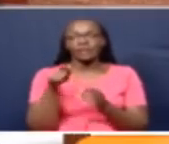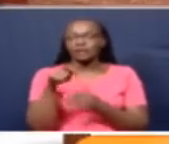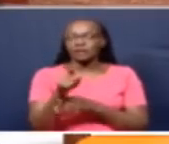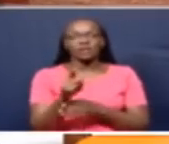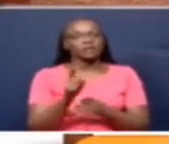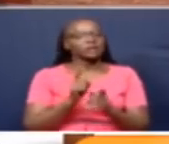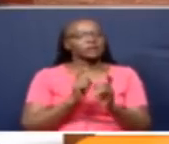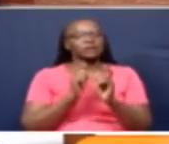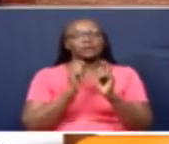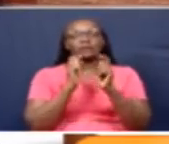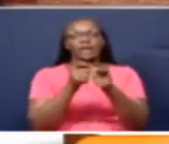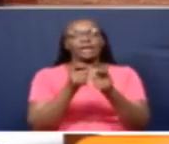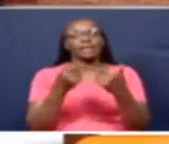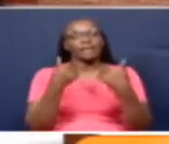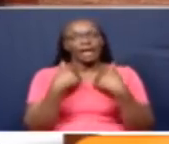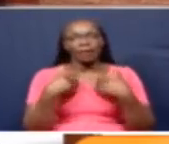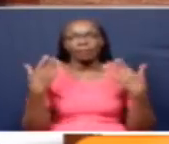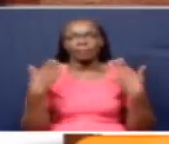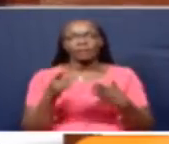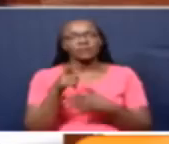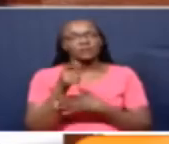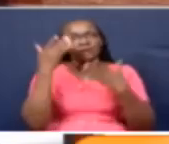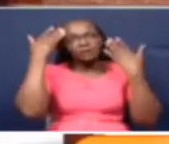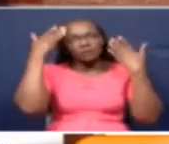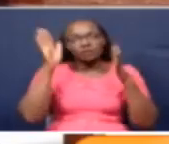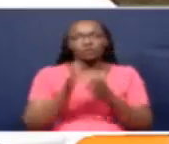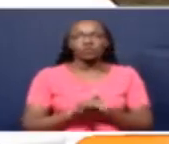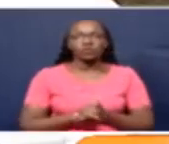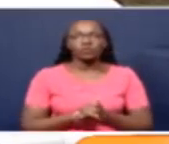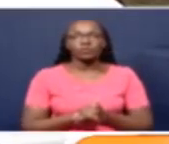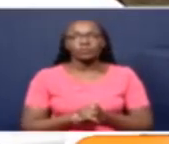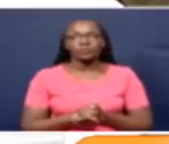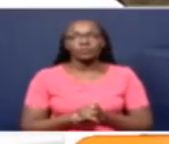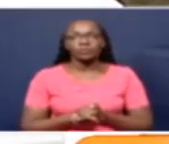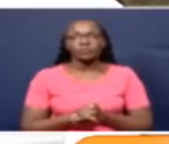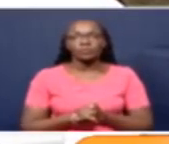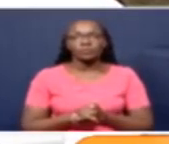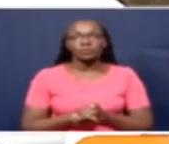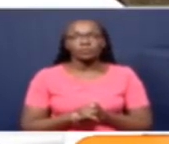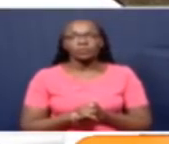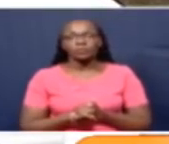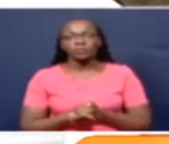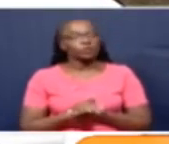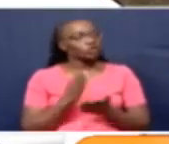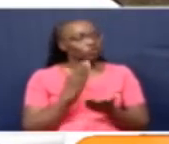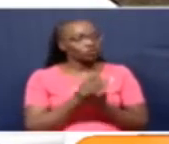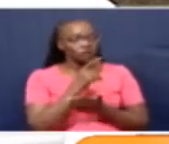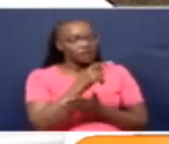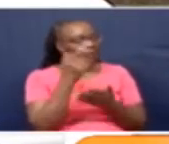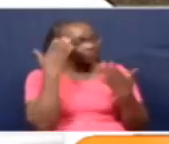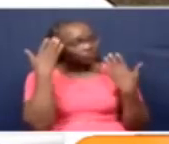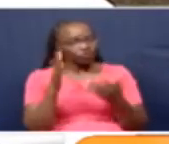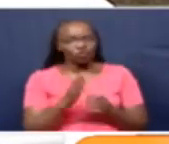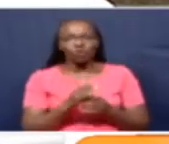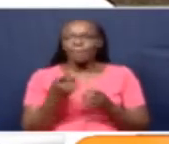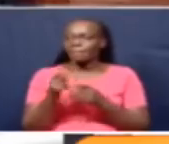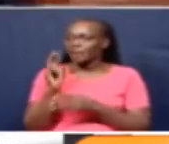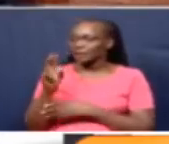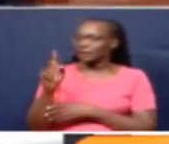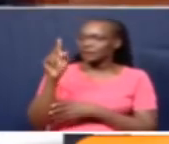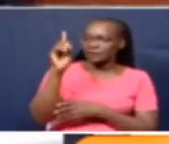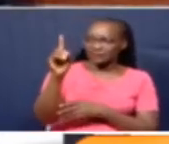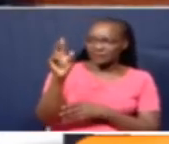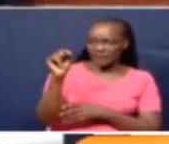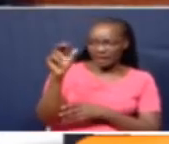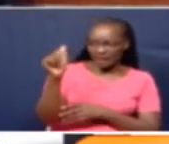talent unto us. She doesn't even know it. She doesn't know? No, I swear she doesn't know that she's genius. But look at the DNA. No, DNA, this